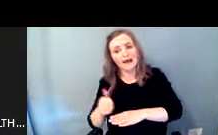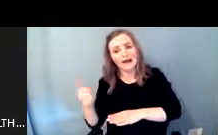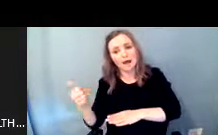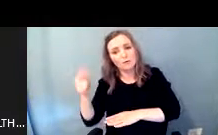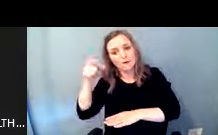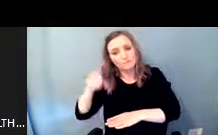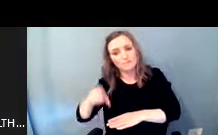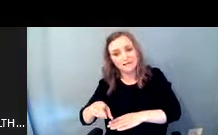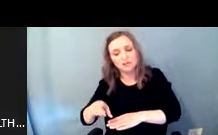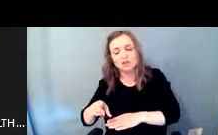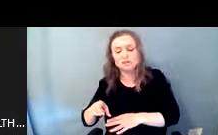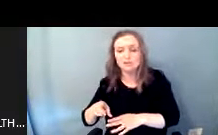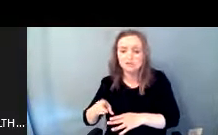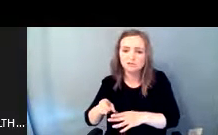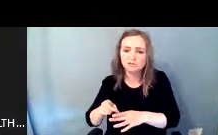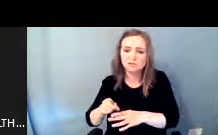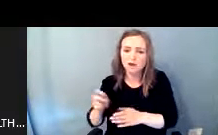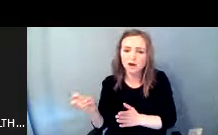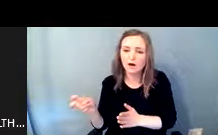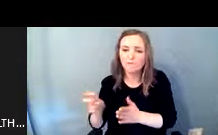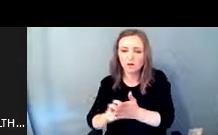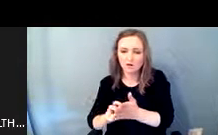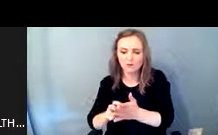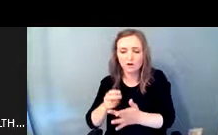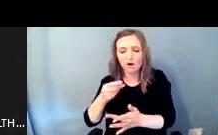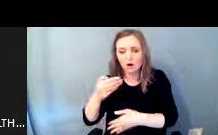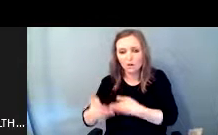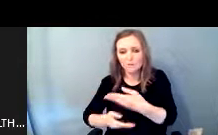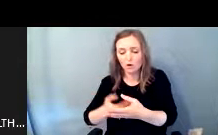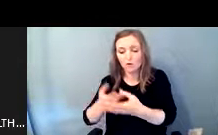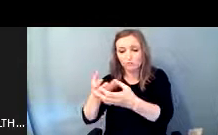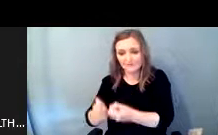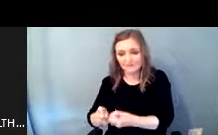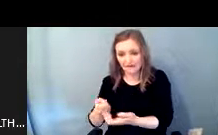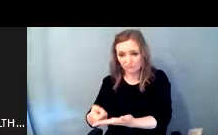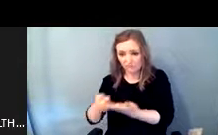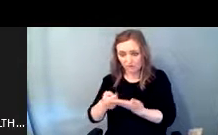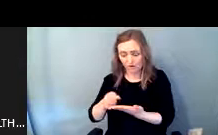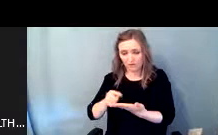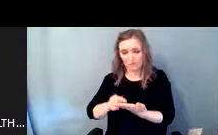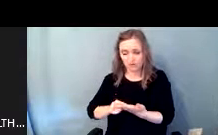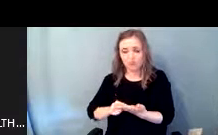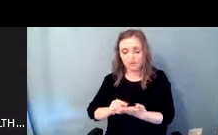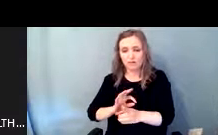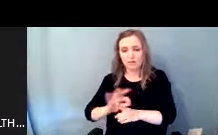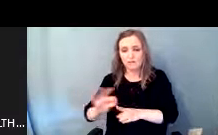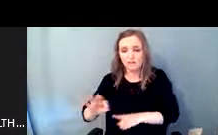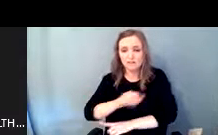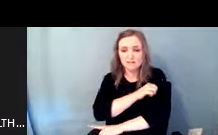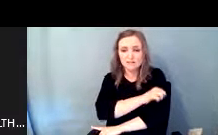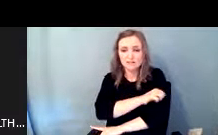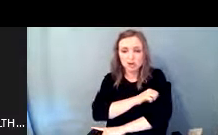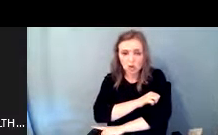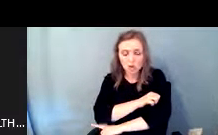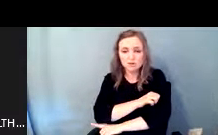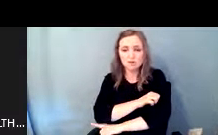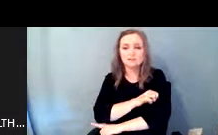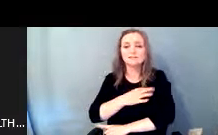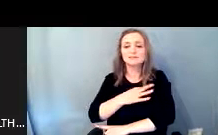the hospitals will receive the referrals, and in most pathways, specialist nurses or